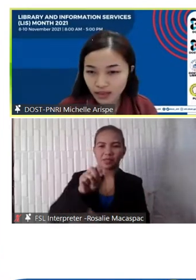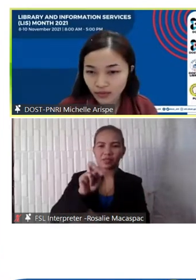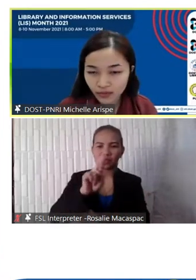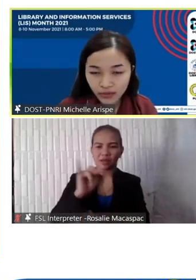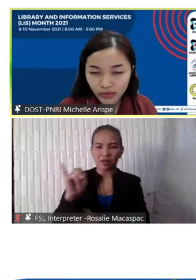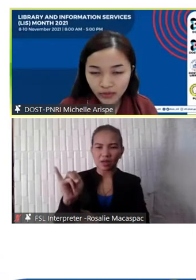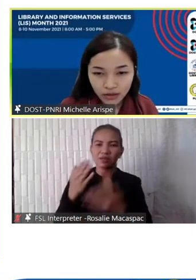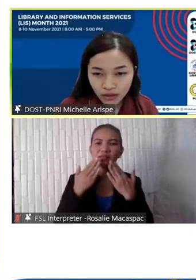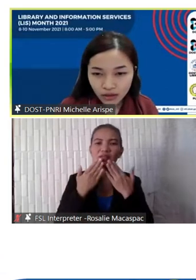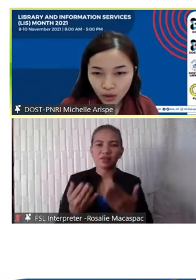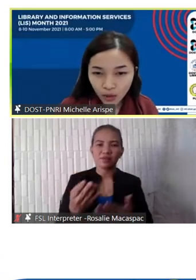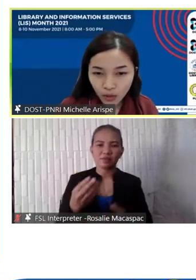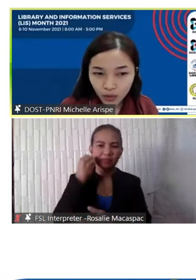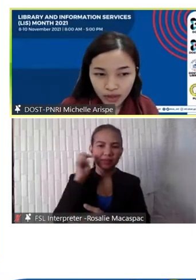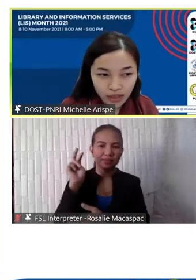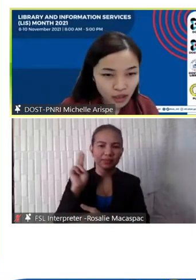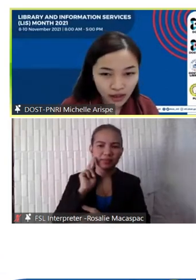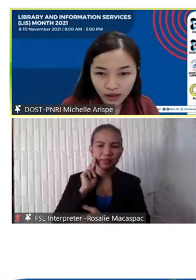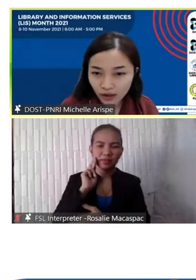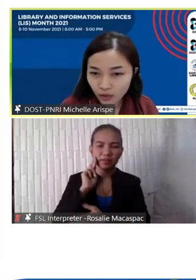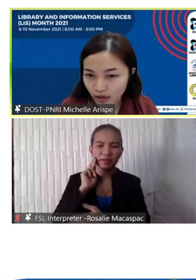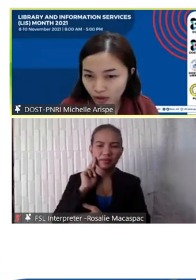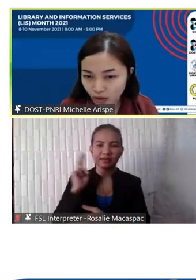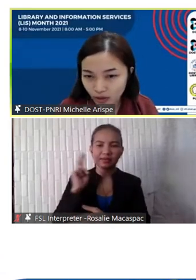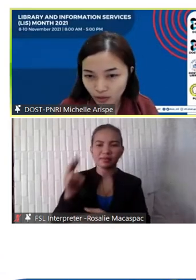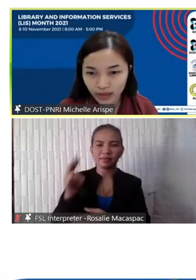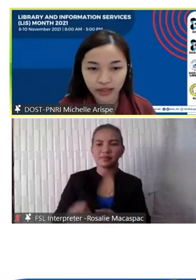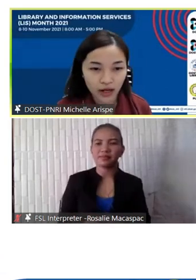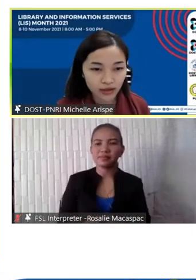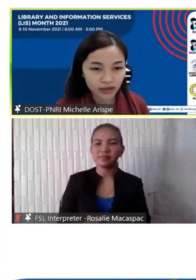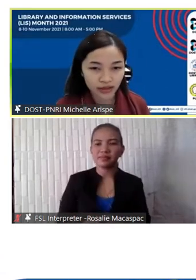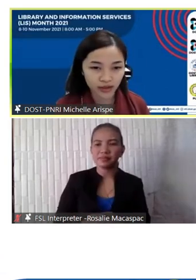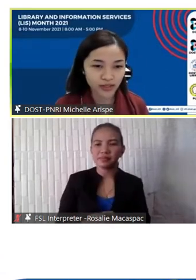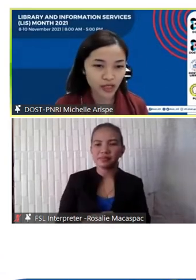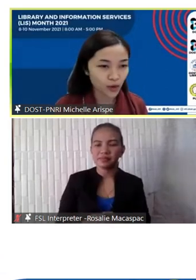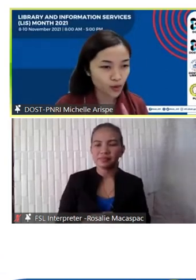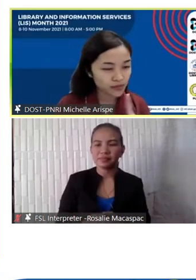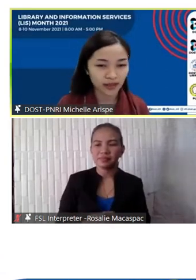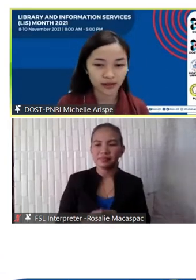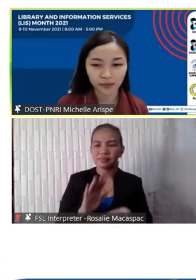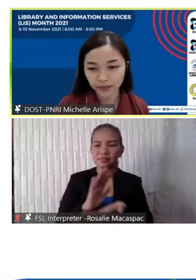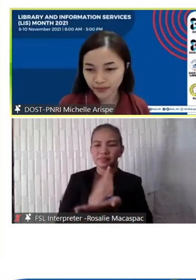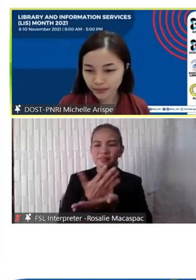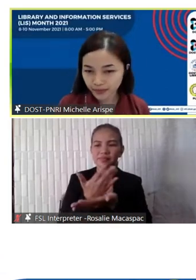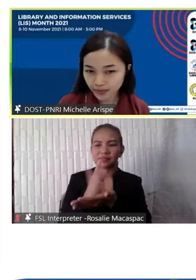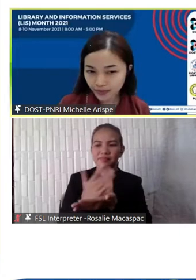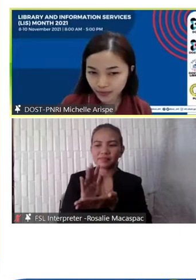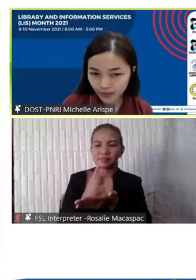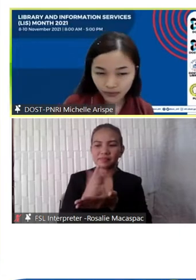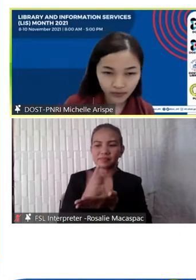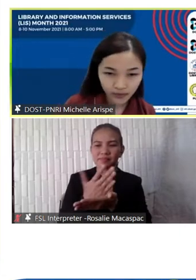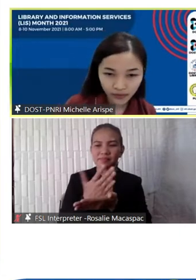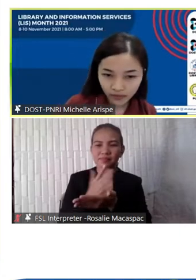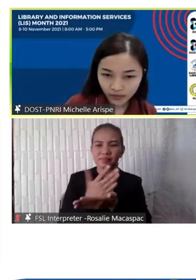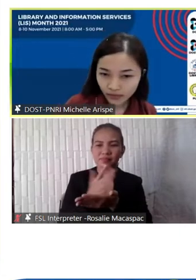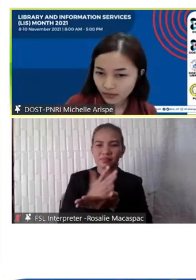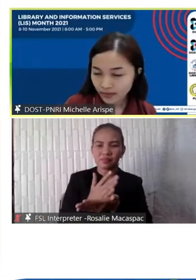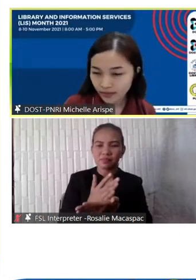Ma'am Reese. So we'll share with you the word cloud later. Sige po, 1 minute.